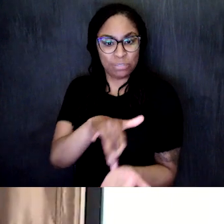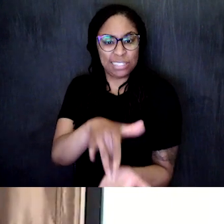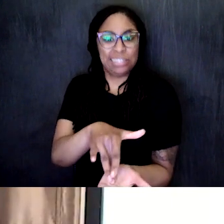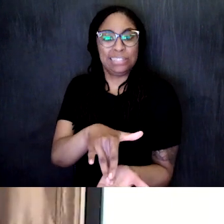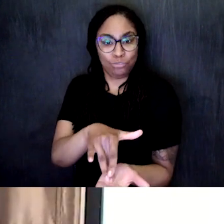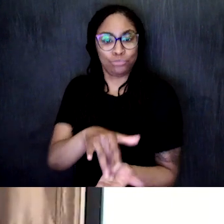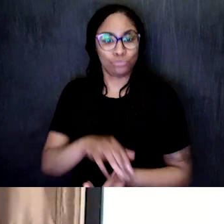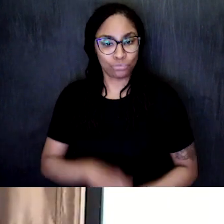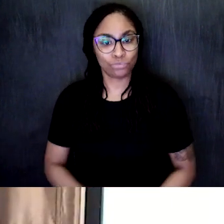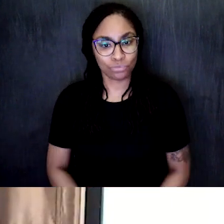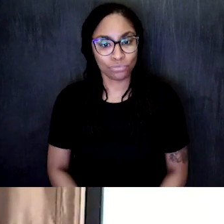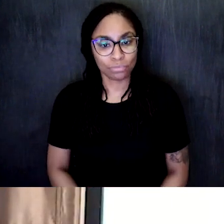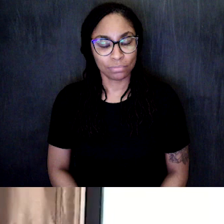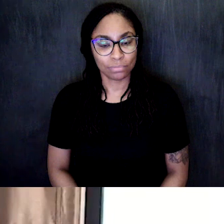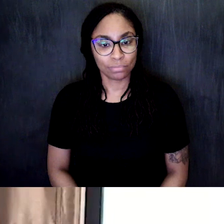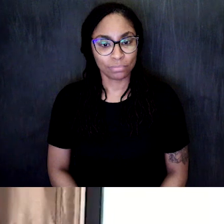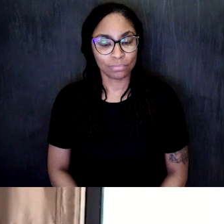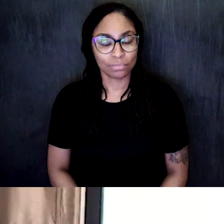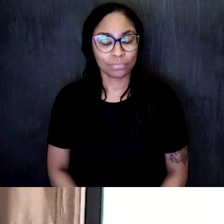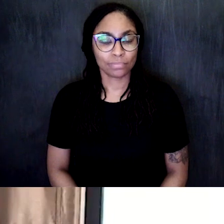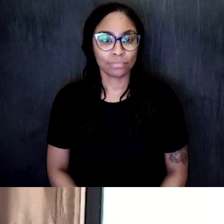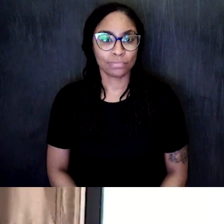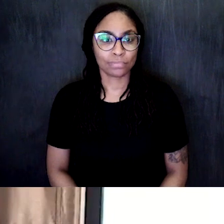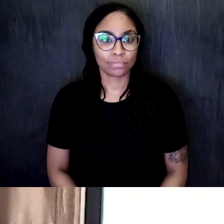answers you need.